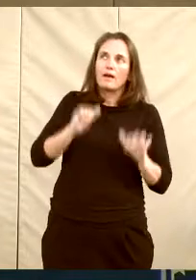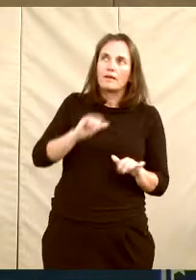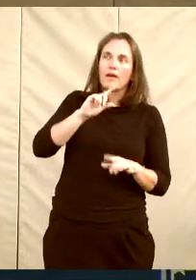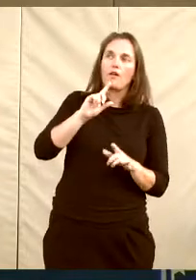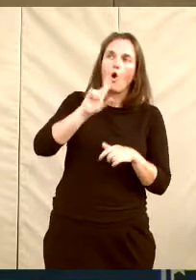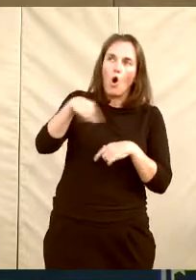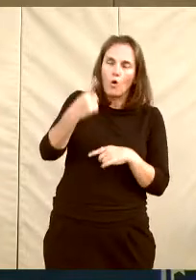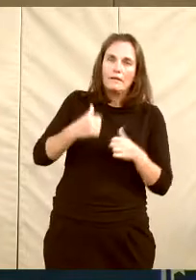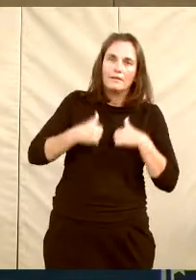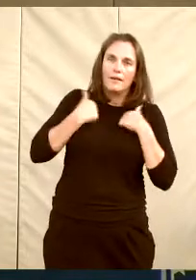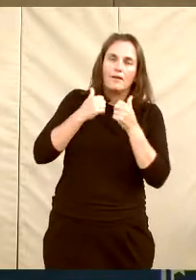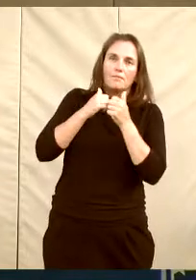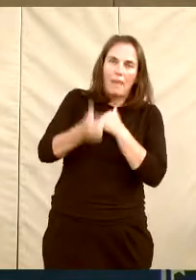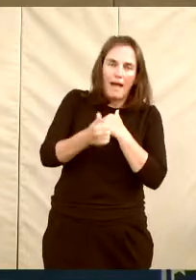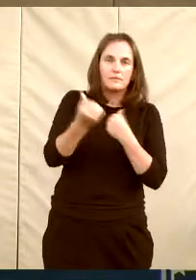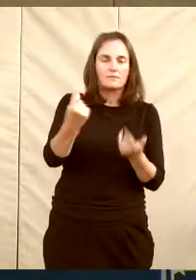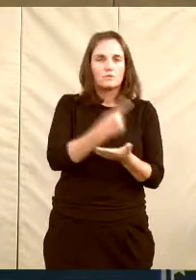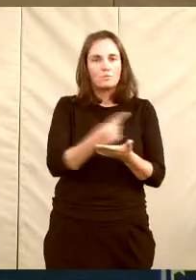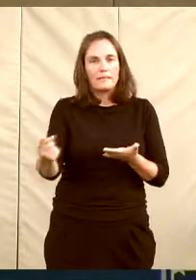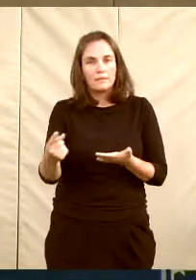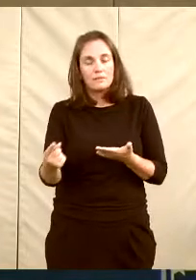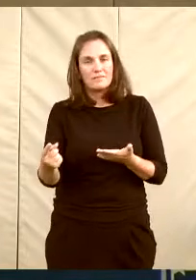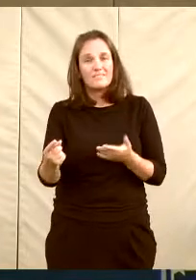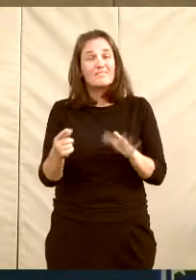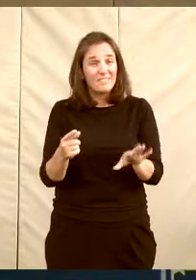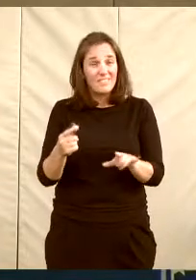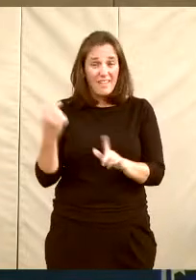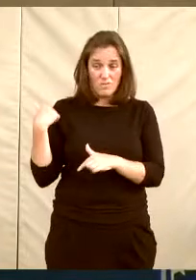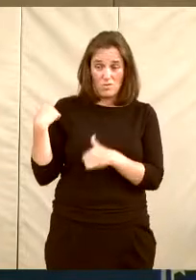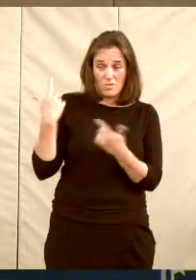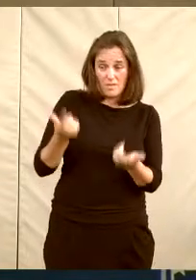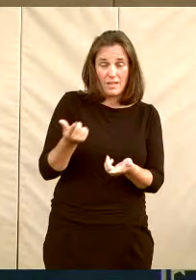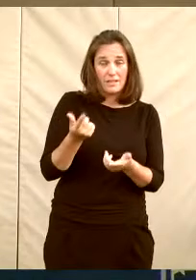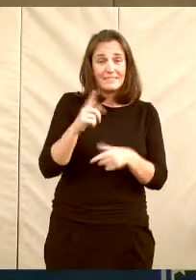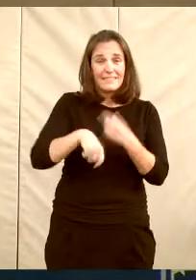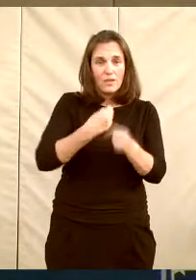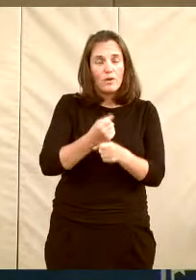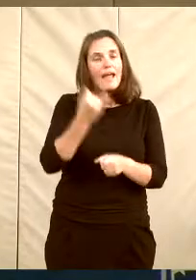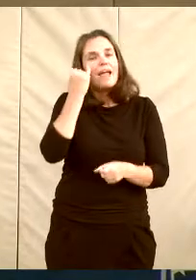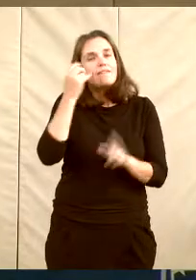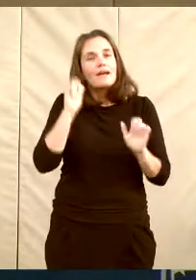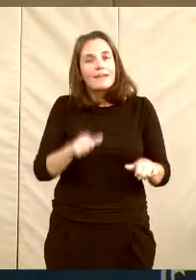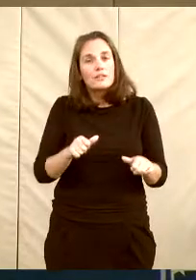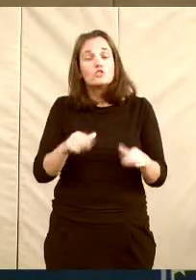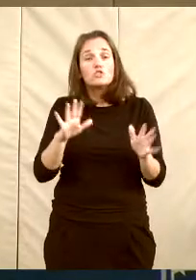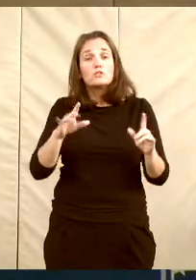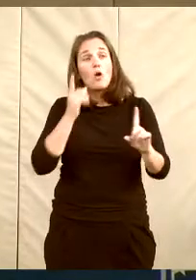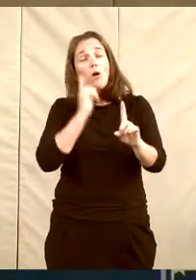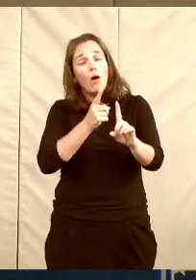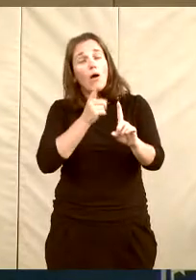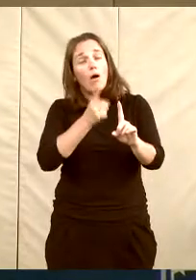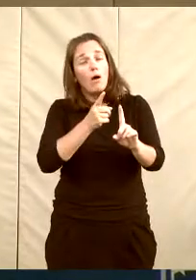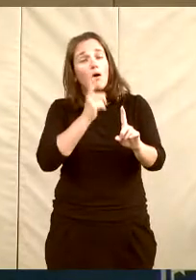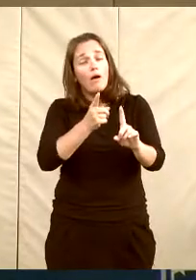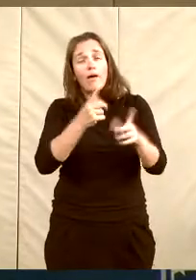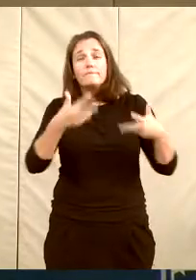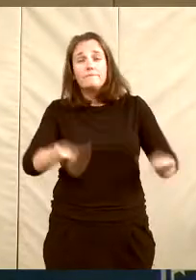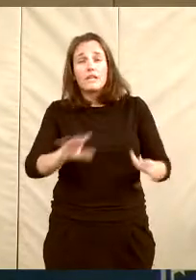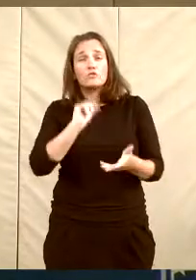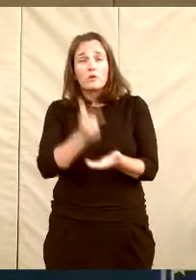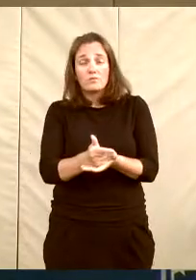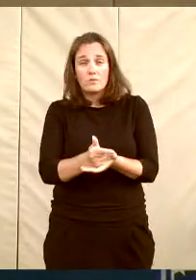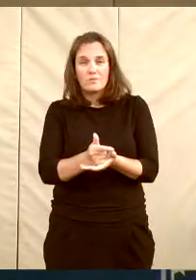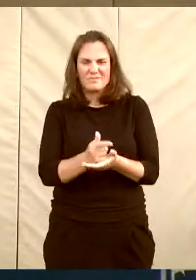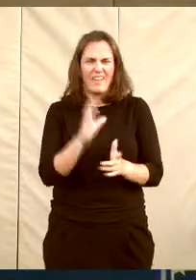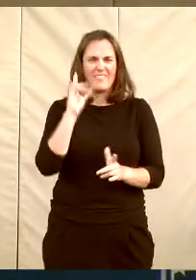this week." And for the past year, it's been, "If I can just make it through graduation." It was the thought that if we made